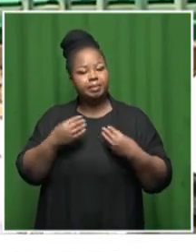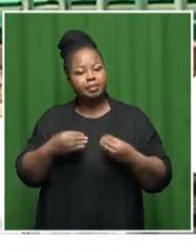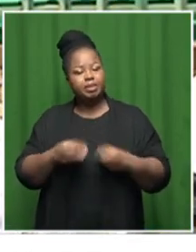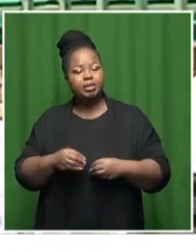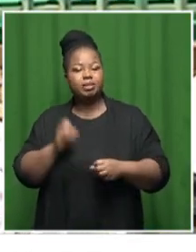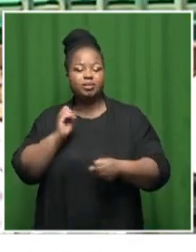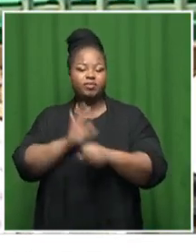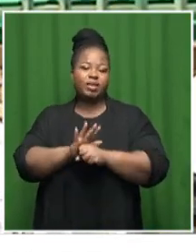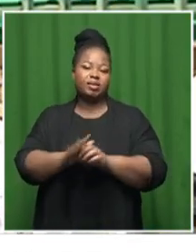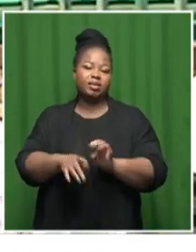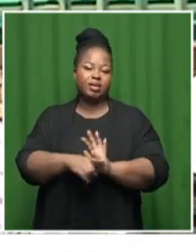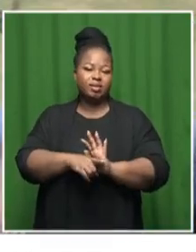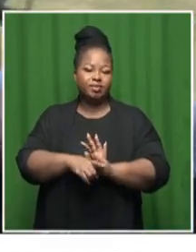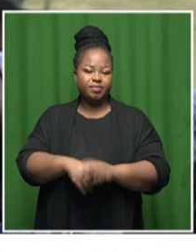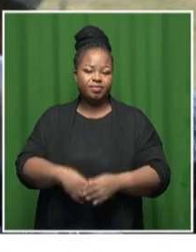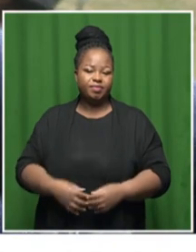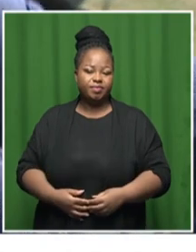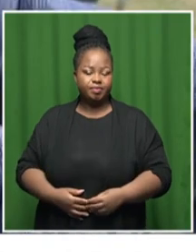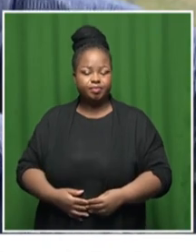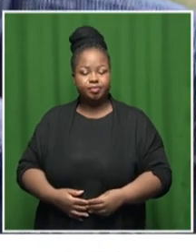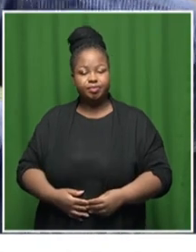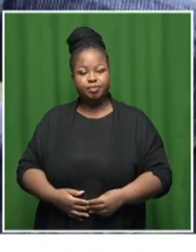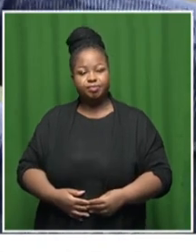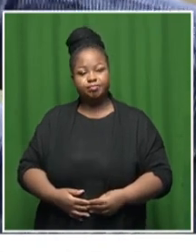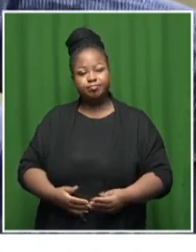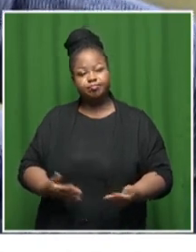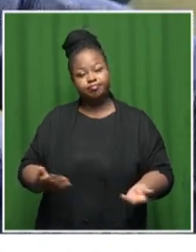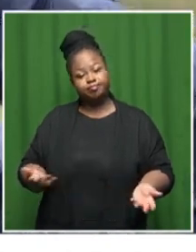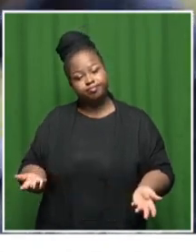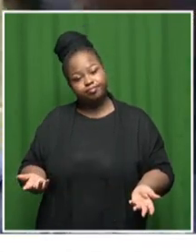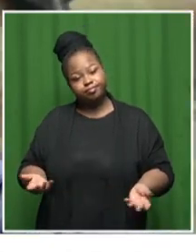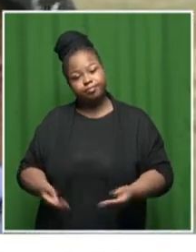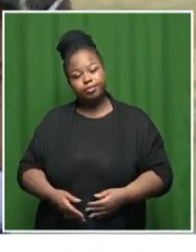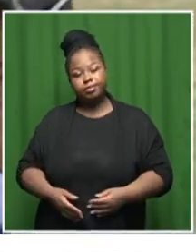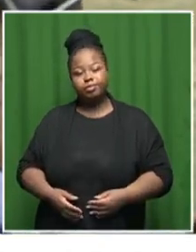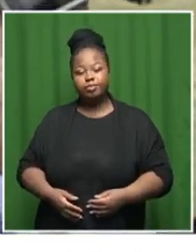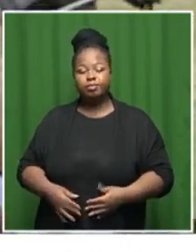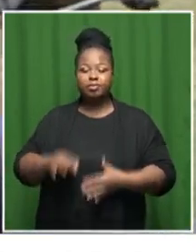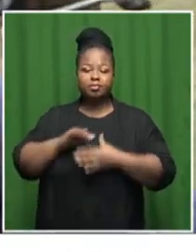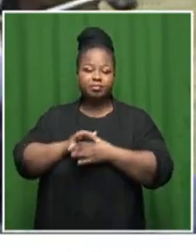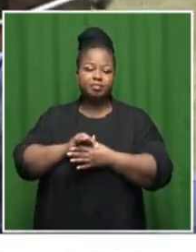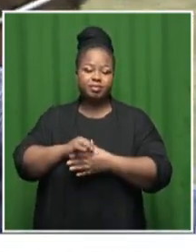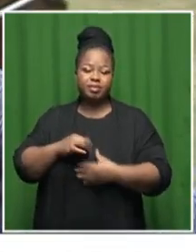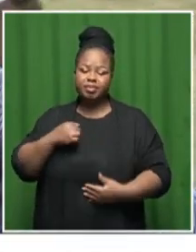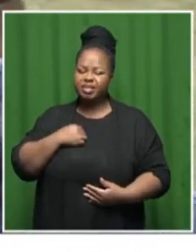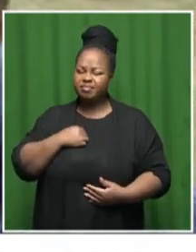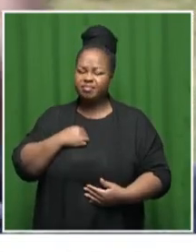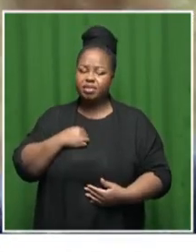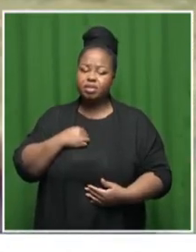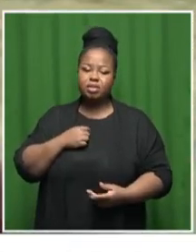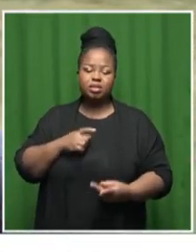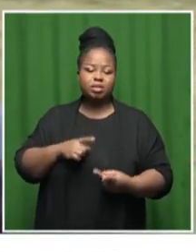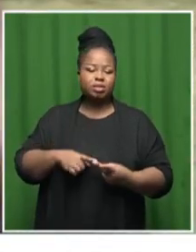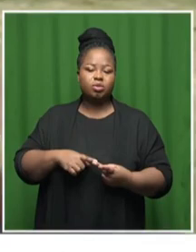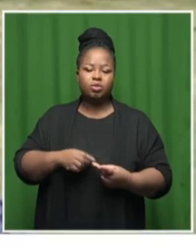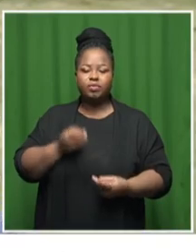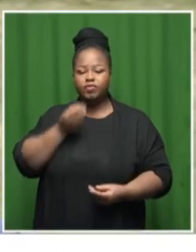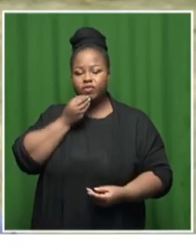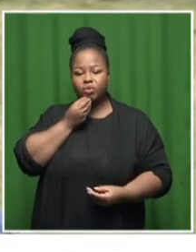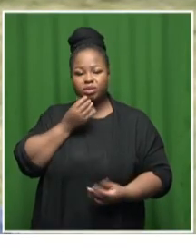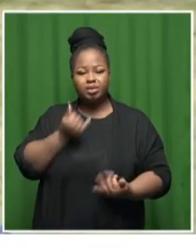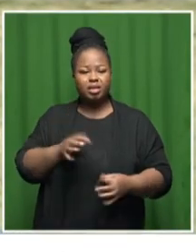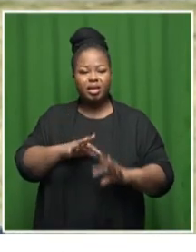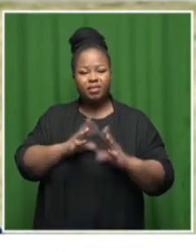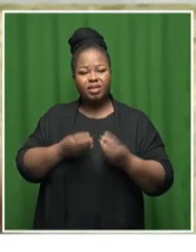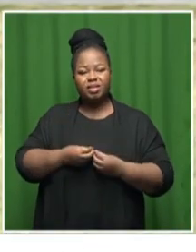businesses within the community. So apart from all my meat and cold foods that has gone